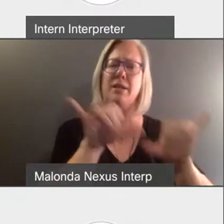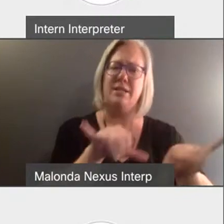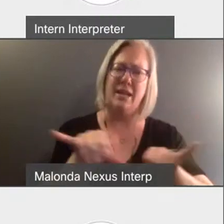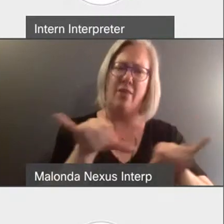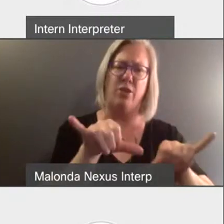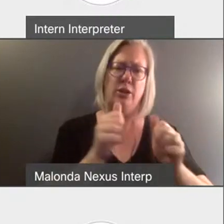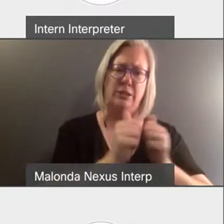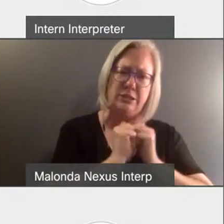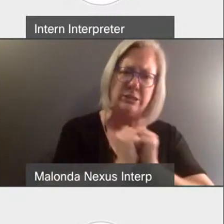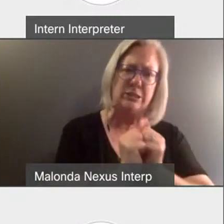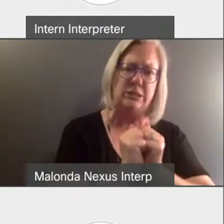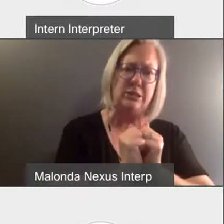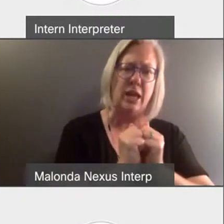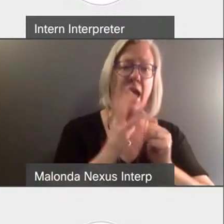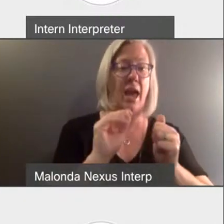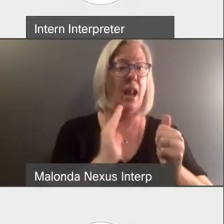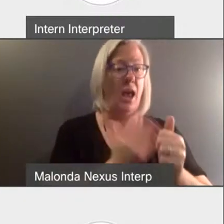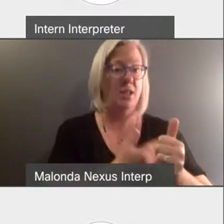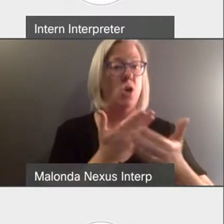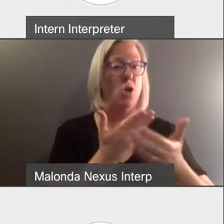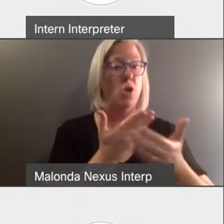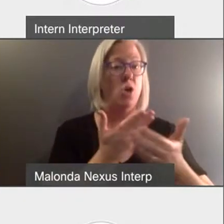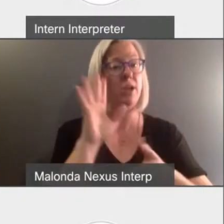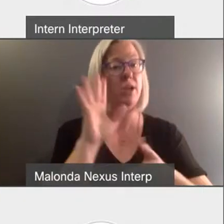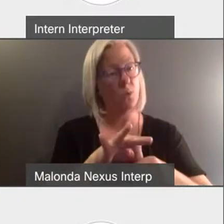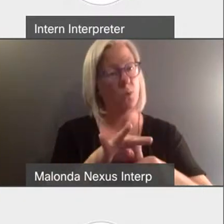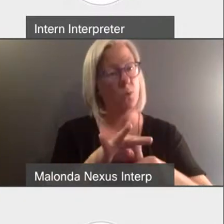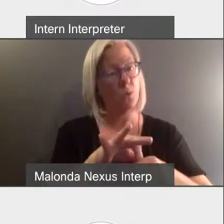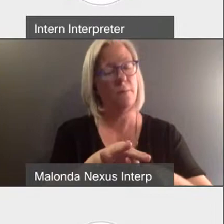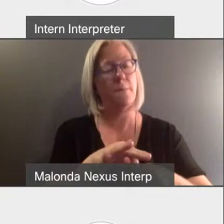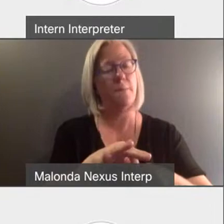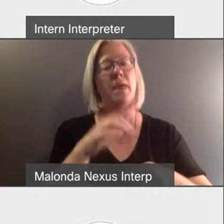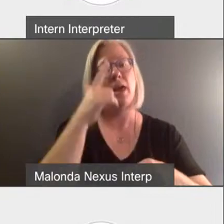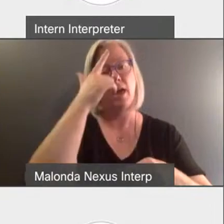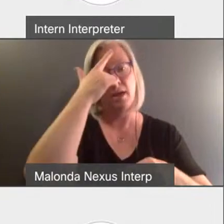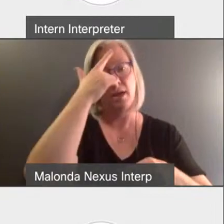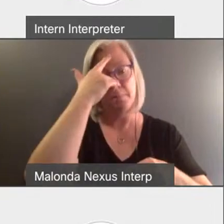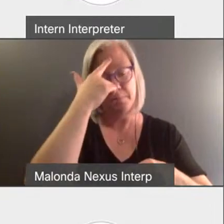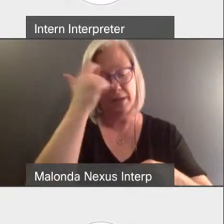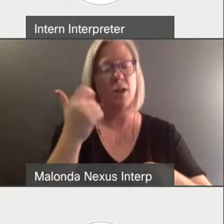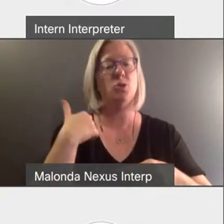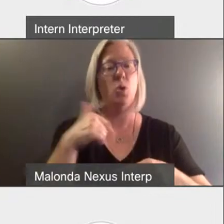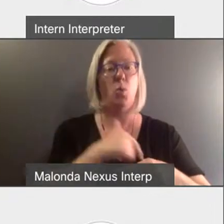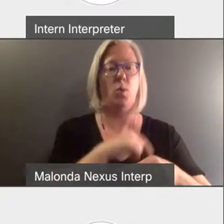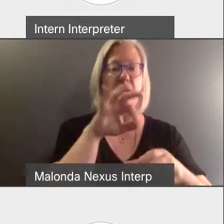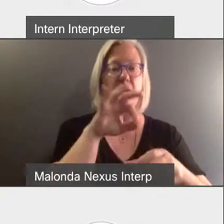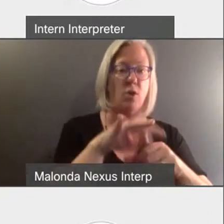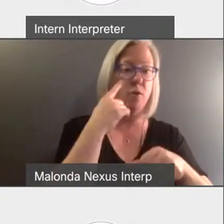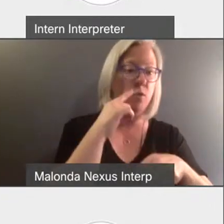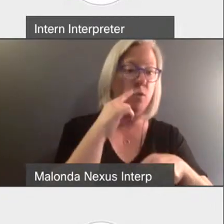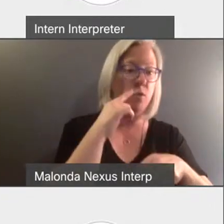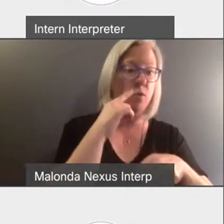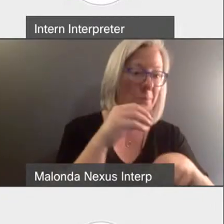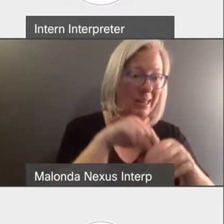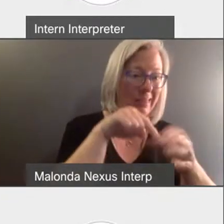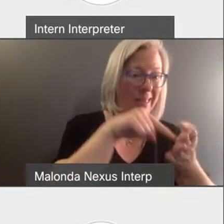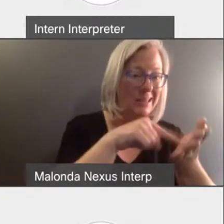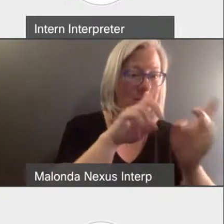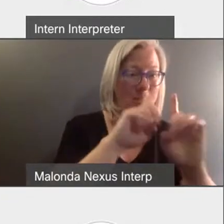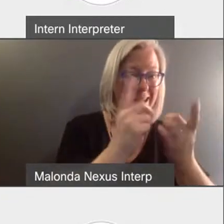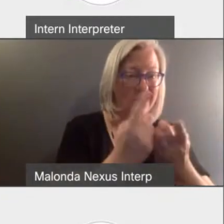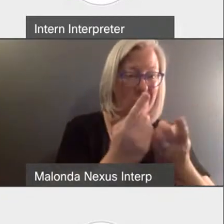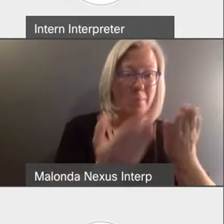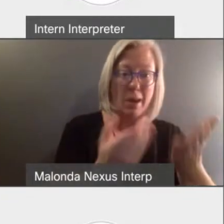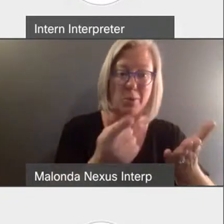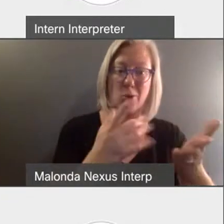First Amendment right to vote. And just because we voted for somebody in this district that you may